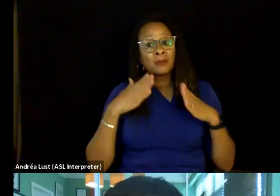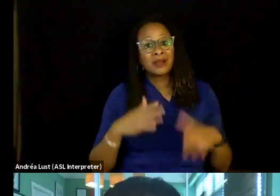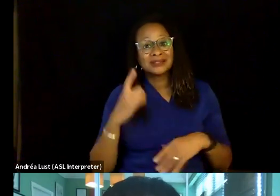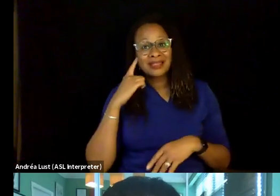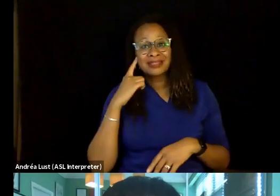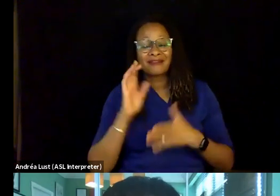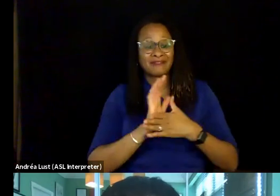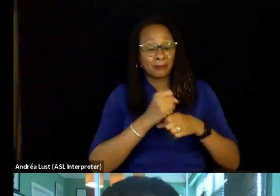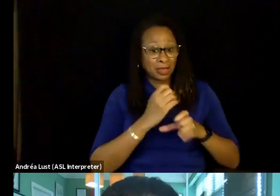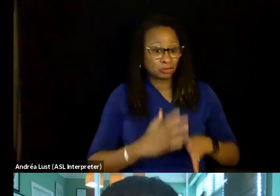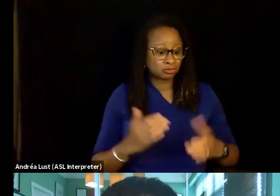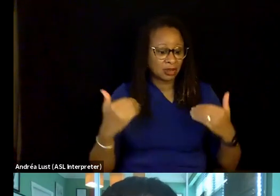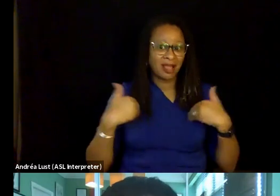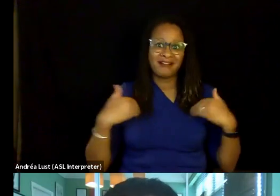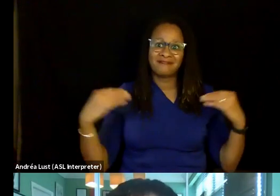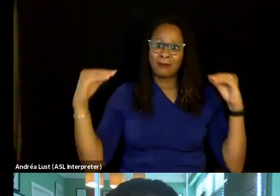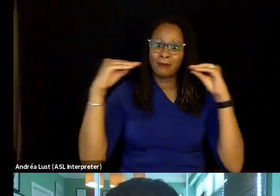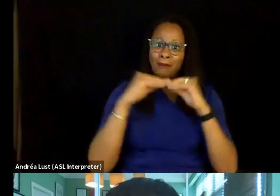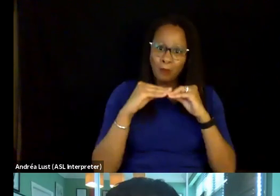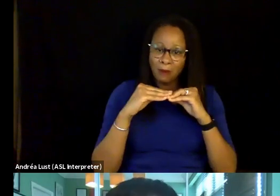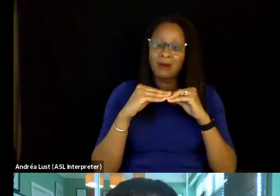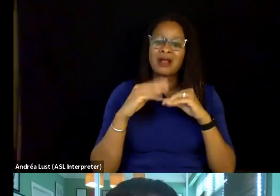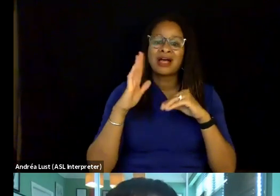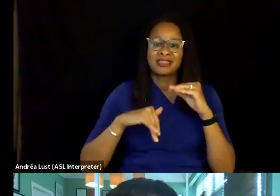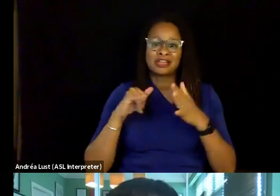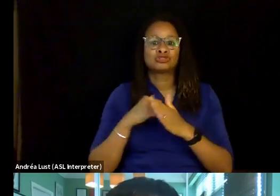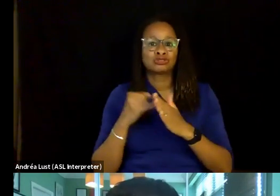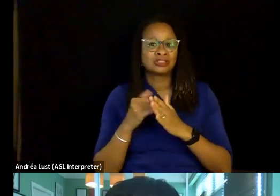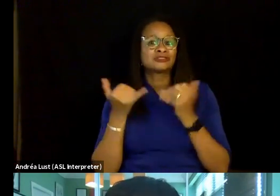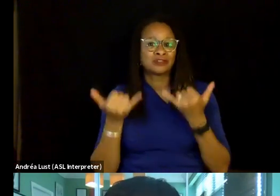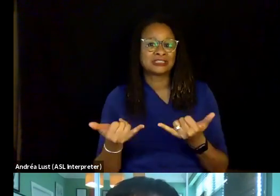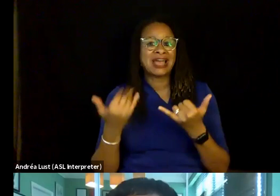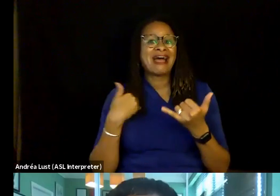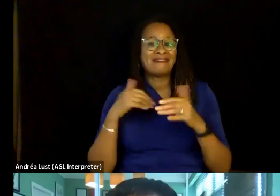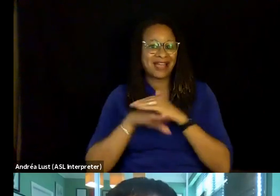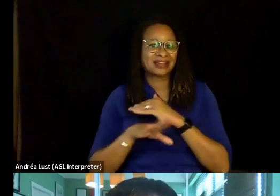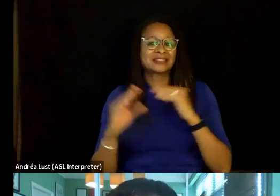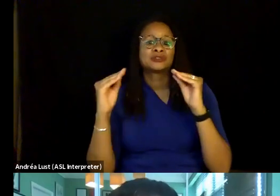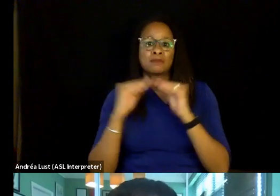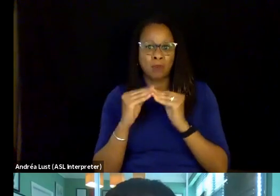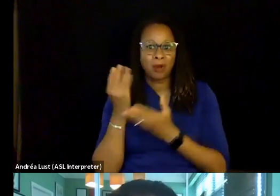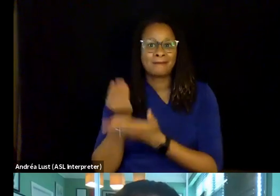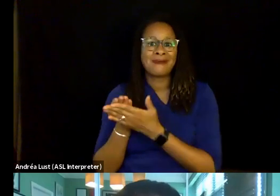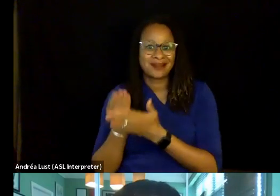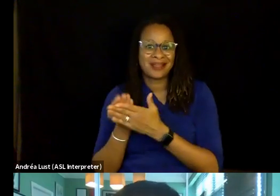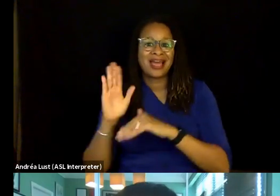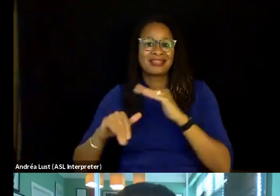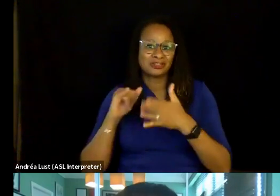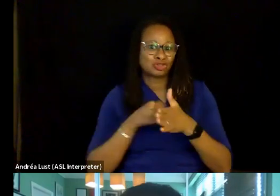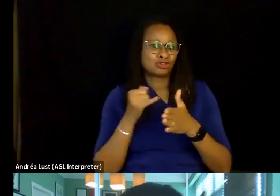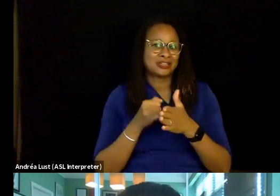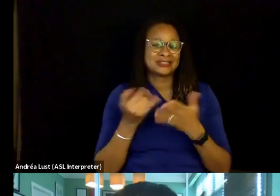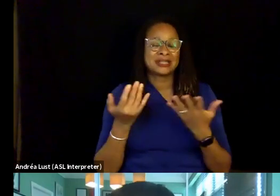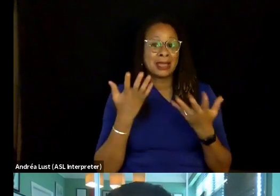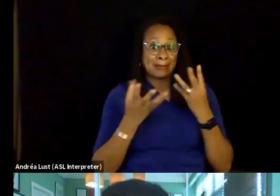filmmakers have more than journalists right now, have access to more funds than journalists. And maybe you guys can tell